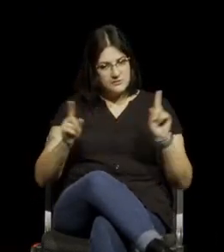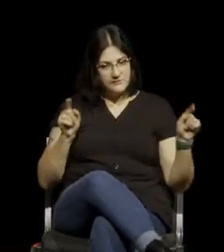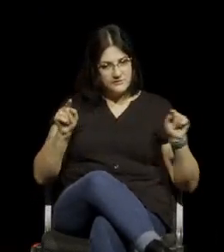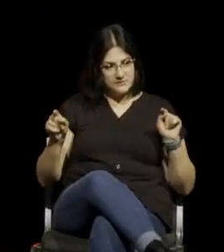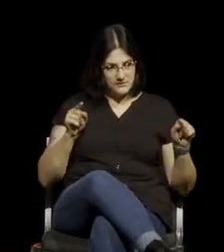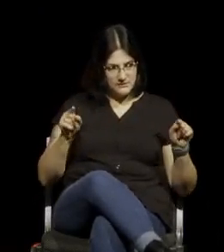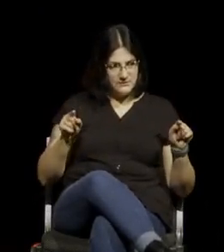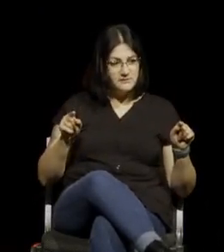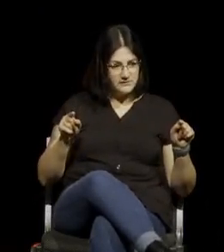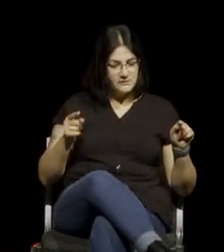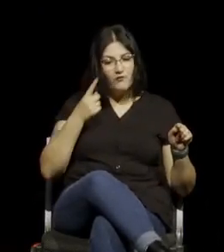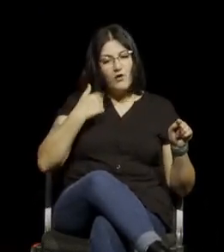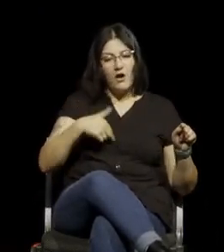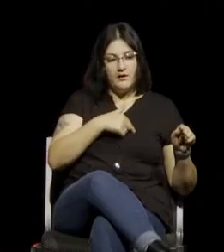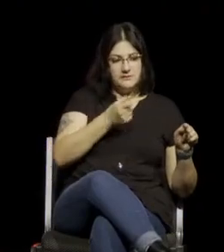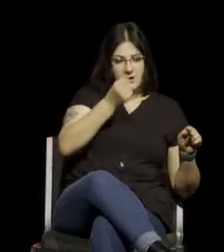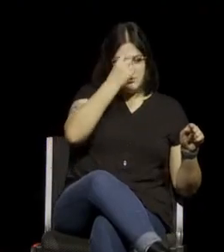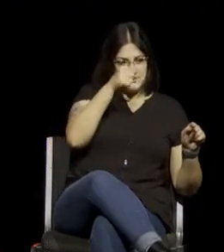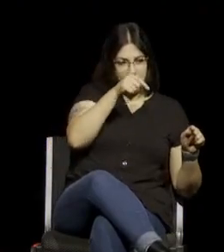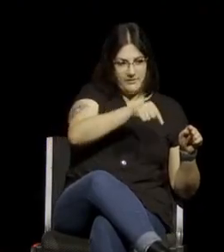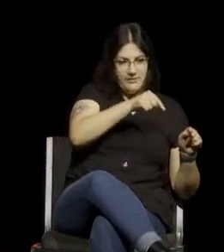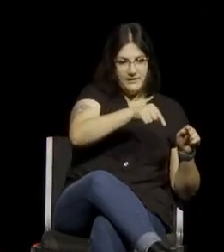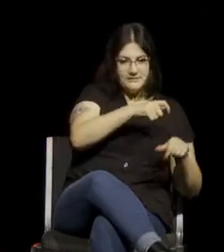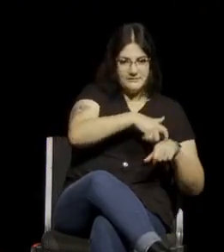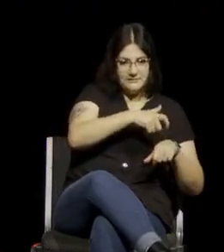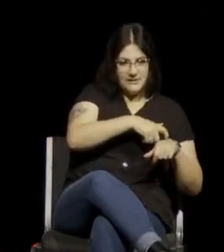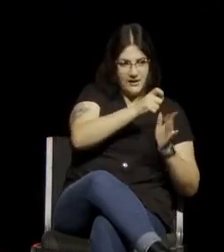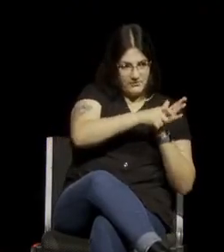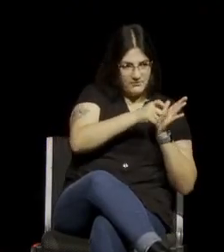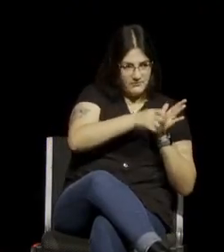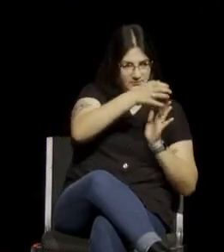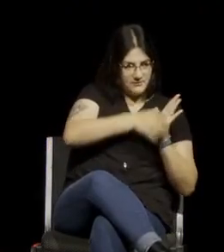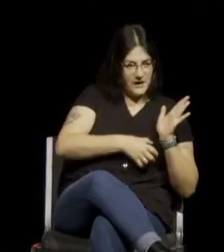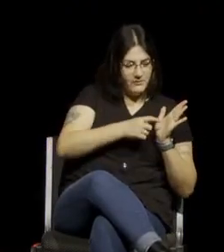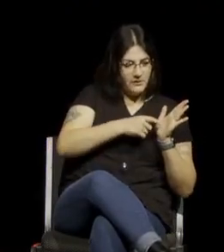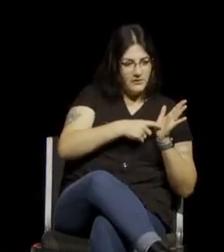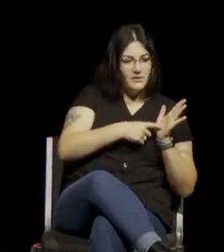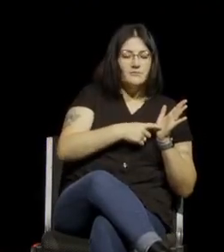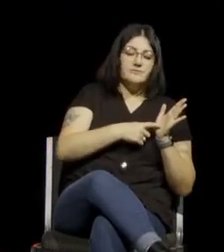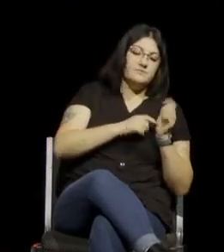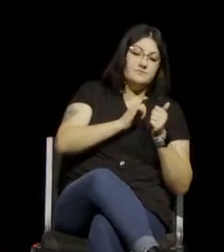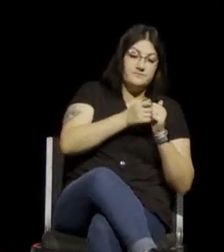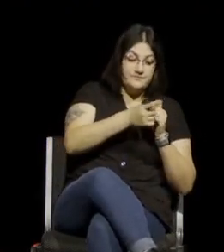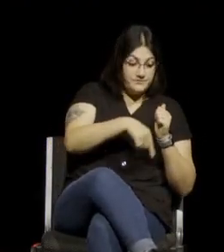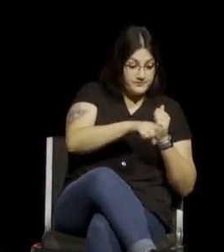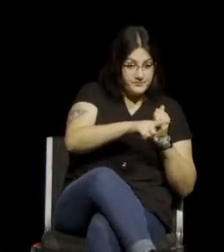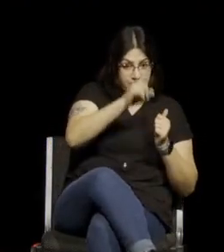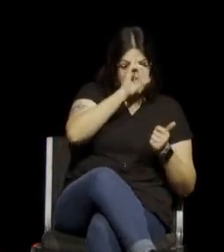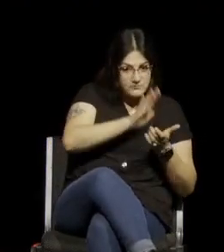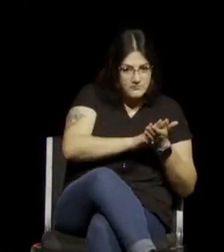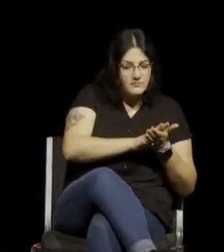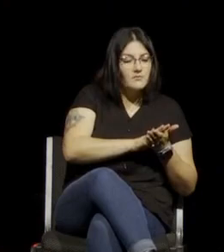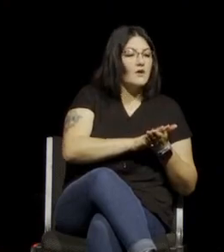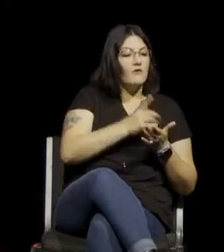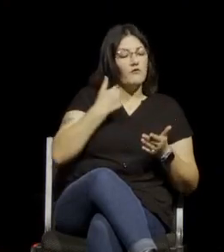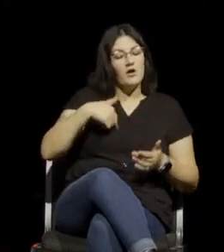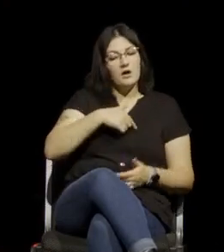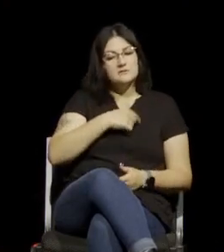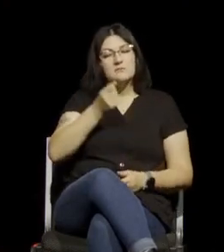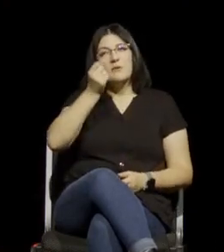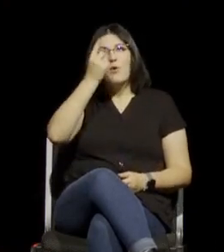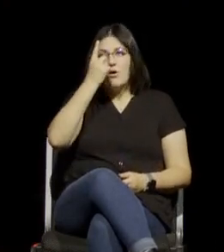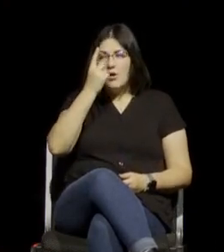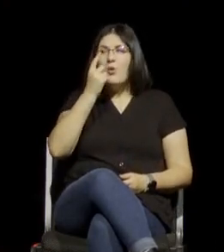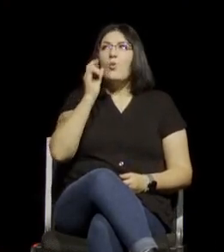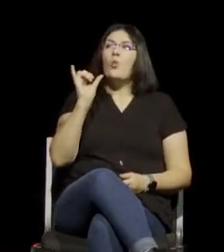their culture of how they lived and what they believed for us to really allow this to be able to sink in as